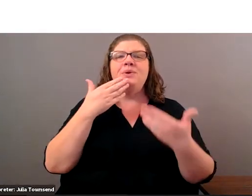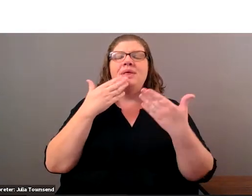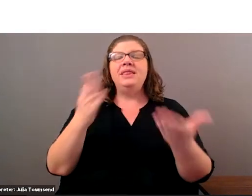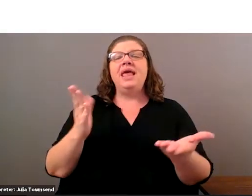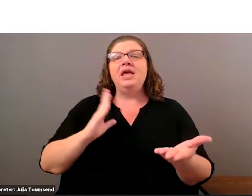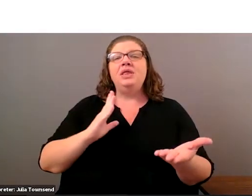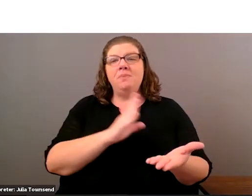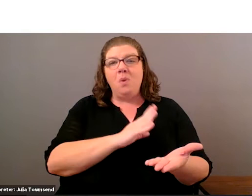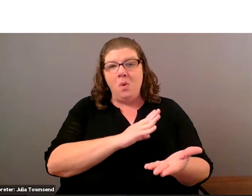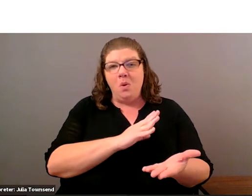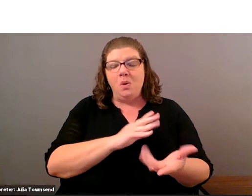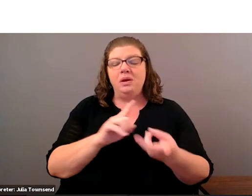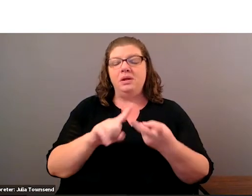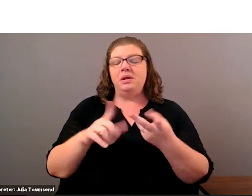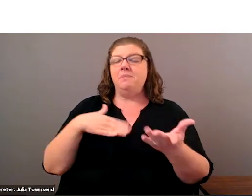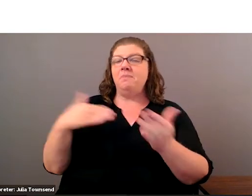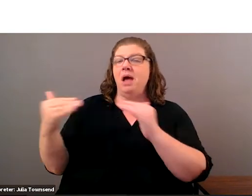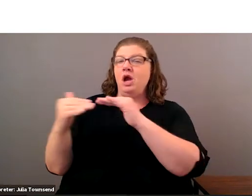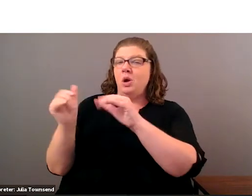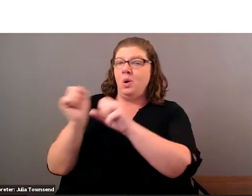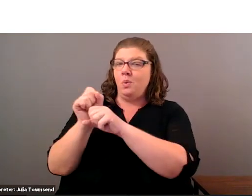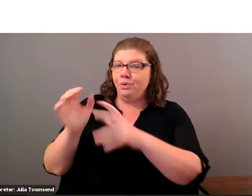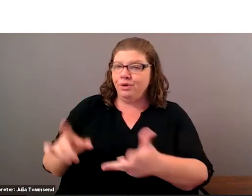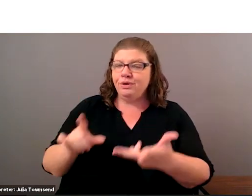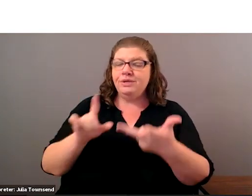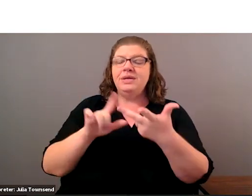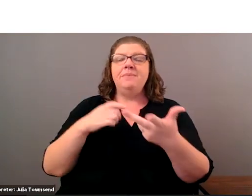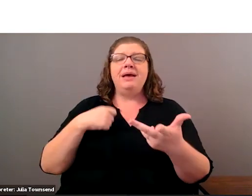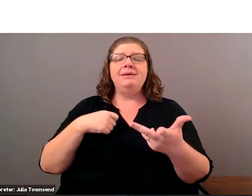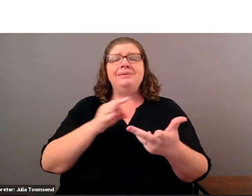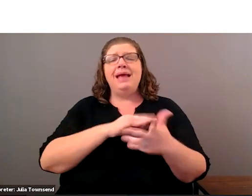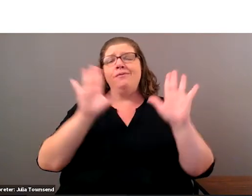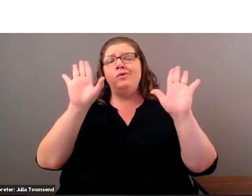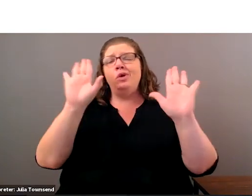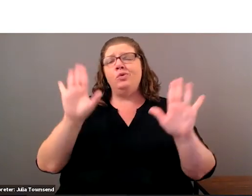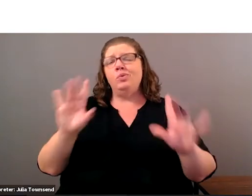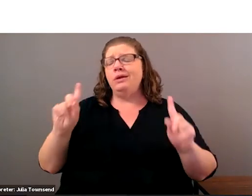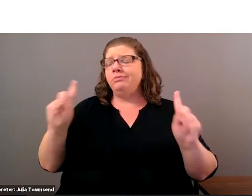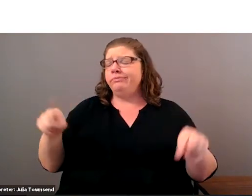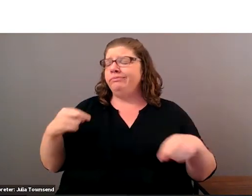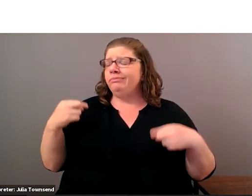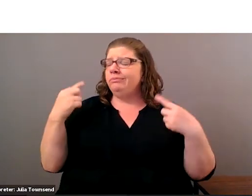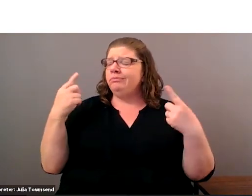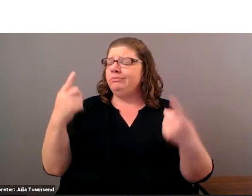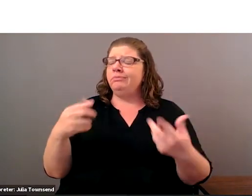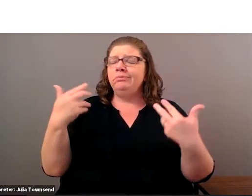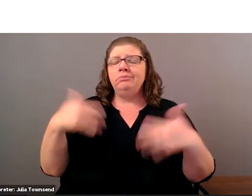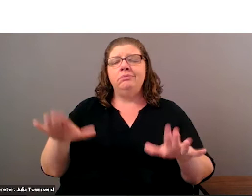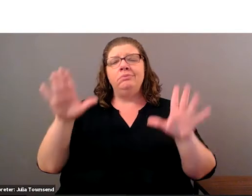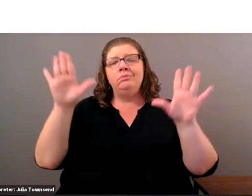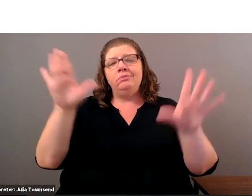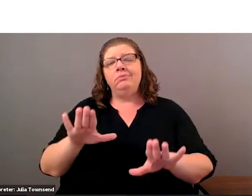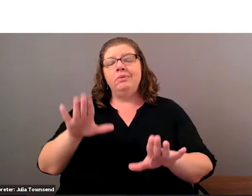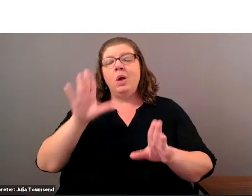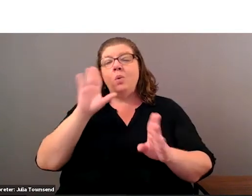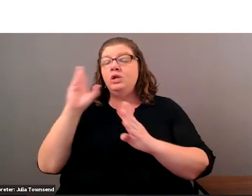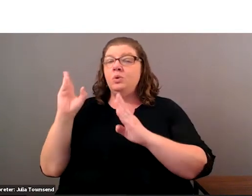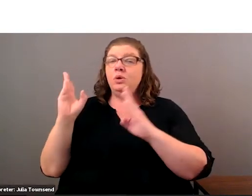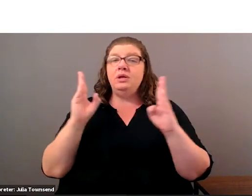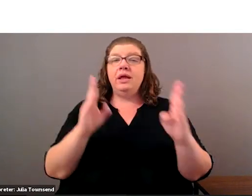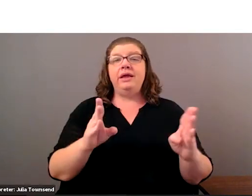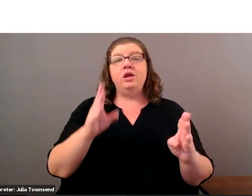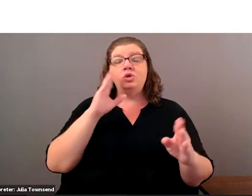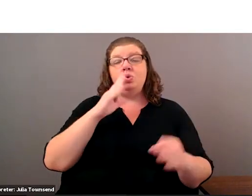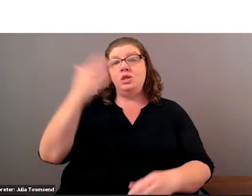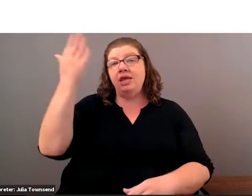my coworkers, and my staff for a great run. It's been a great time. I want to bring your attention to the cover